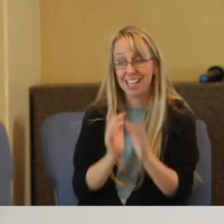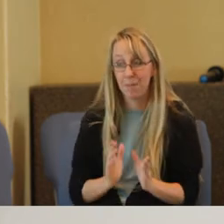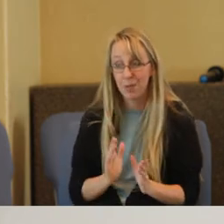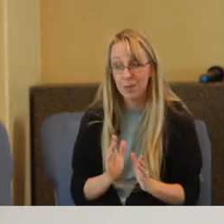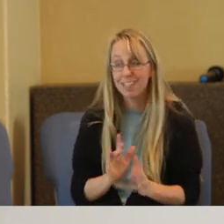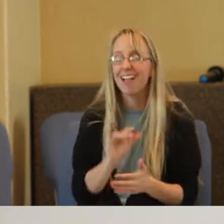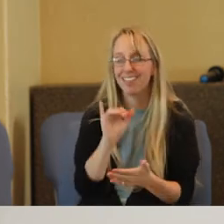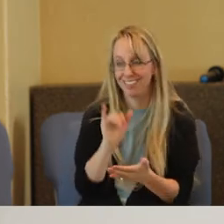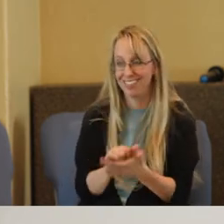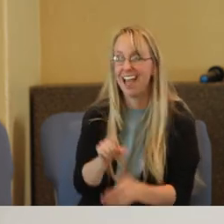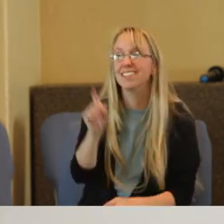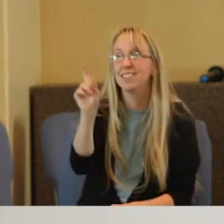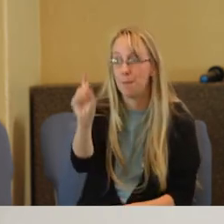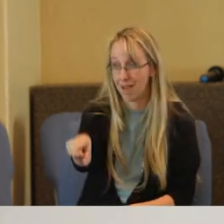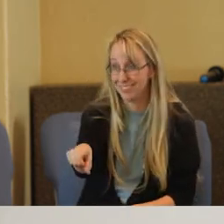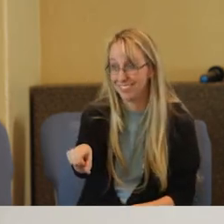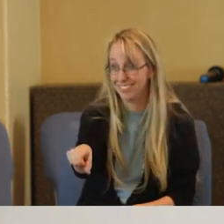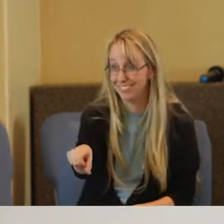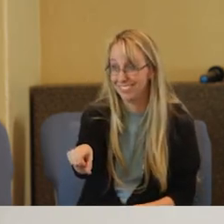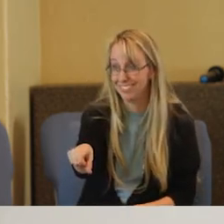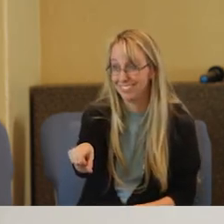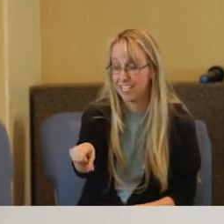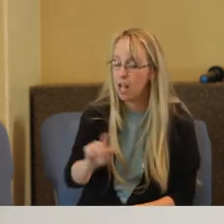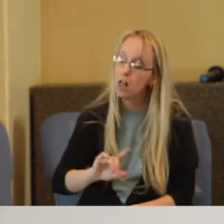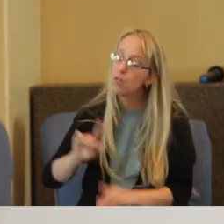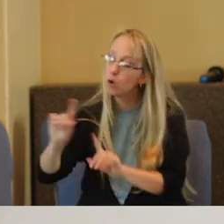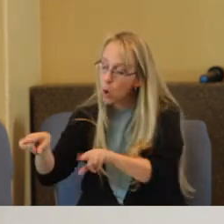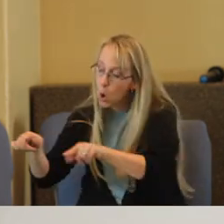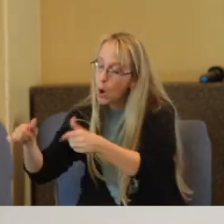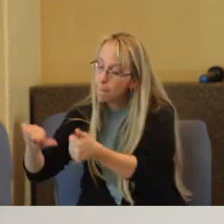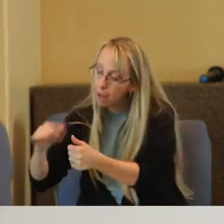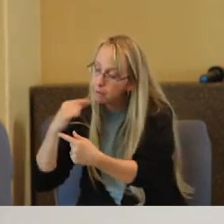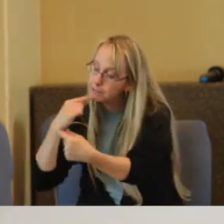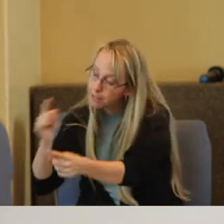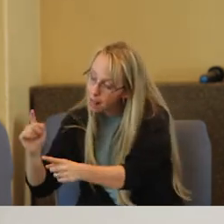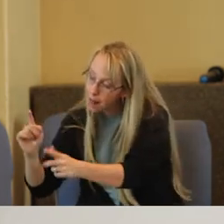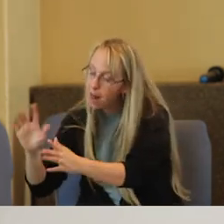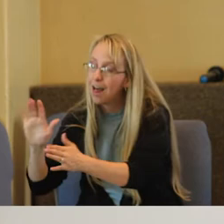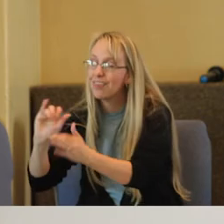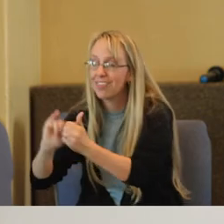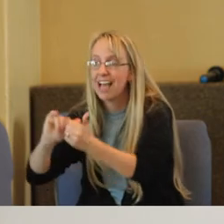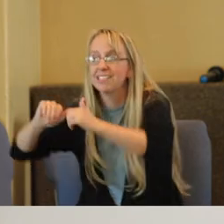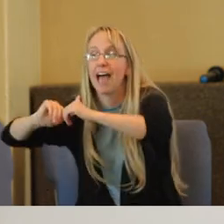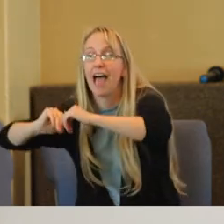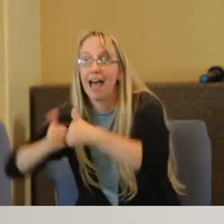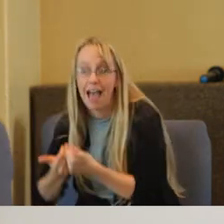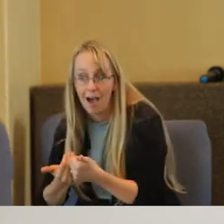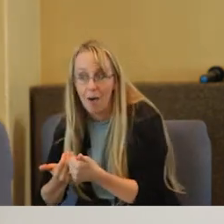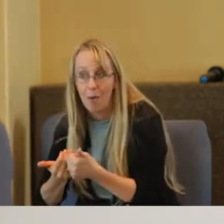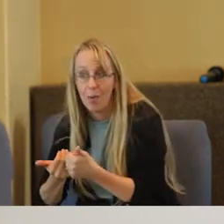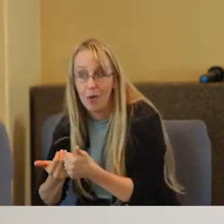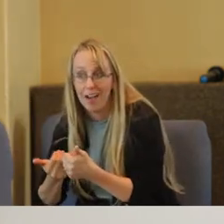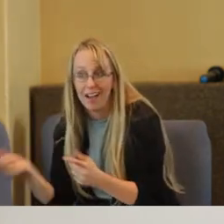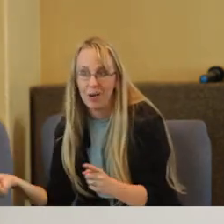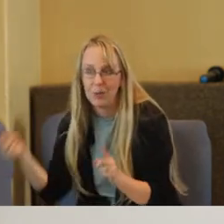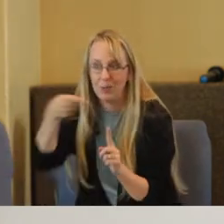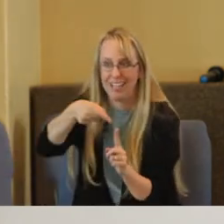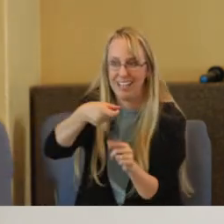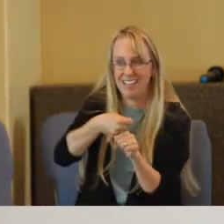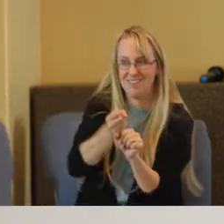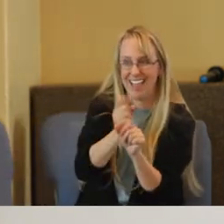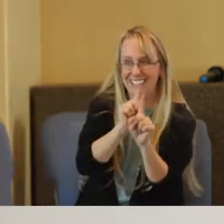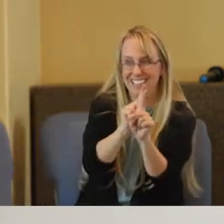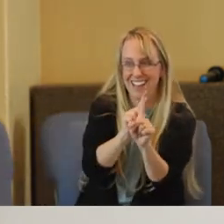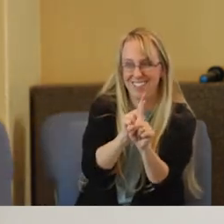this. The go and the baptizing and the telling is how we make disciples. But